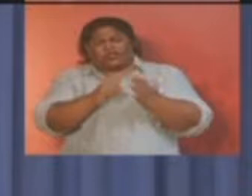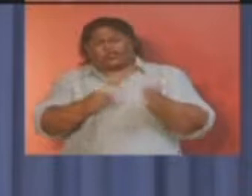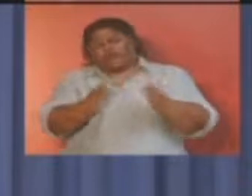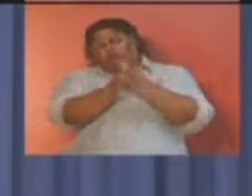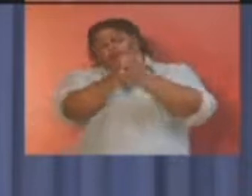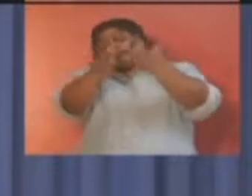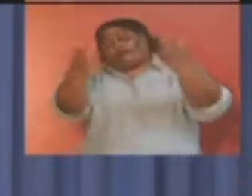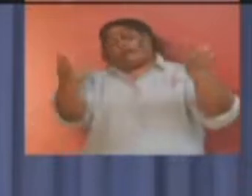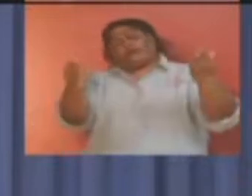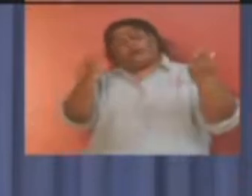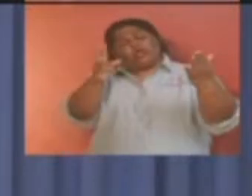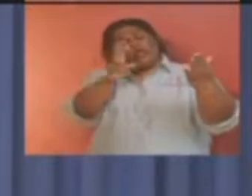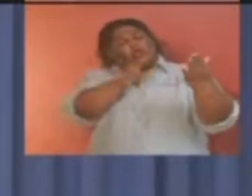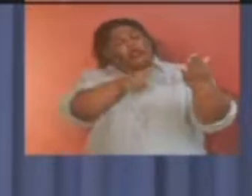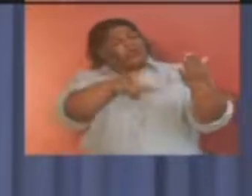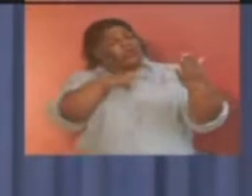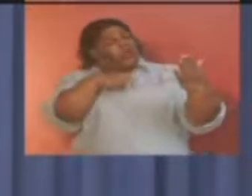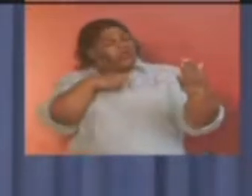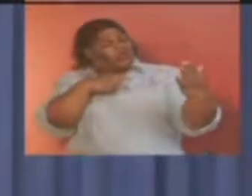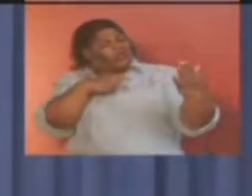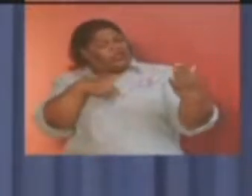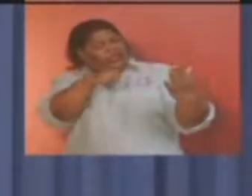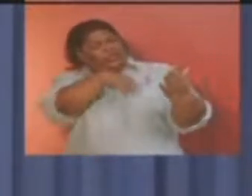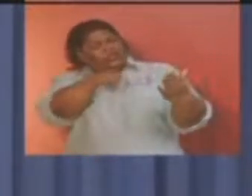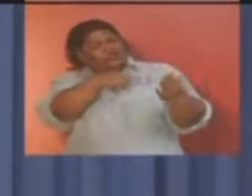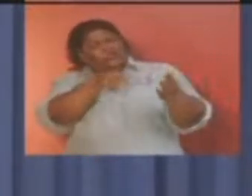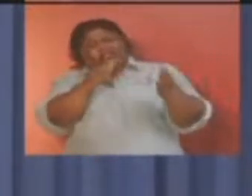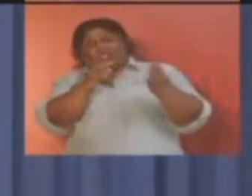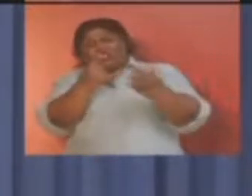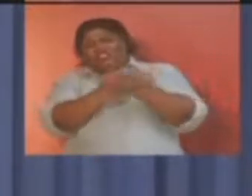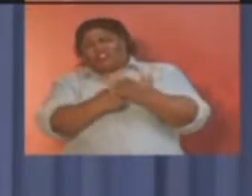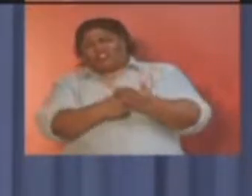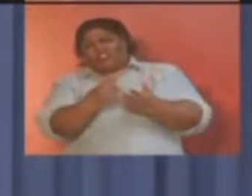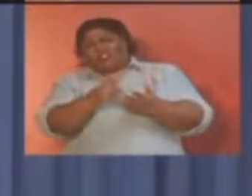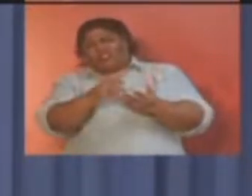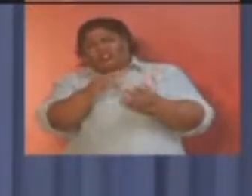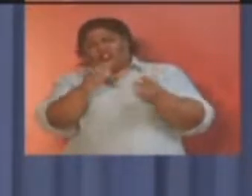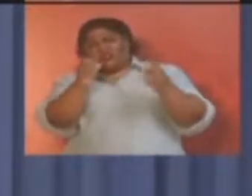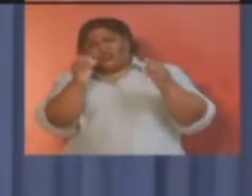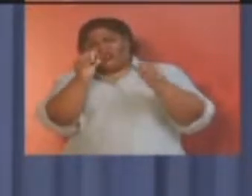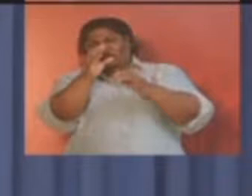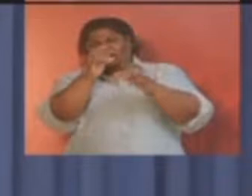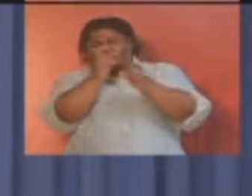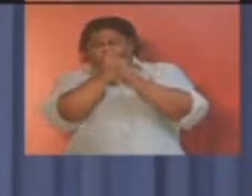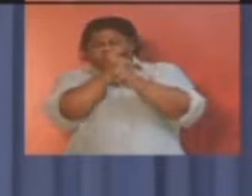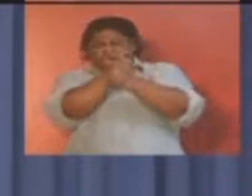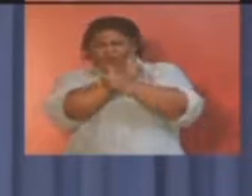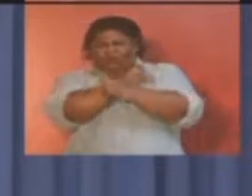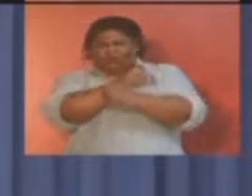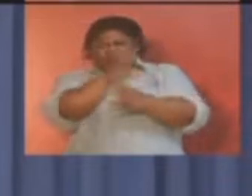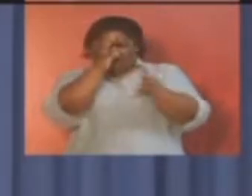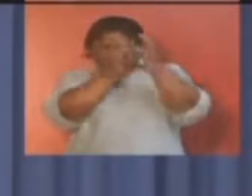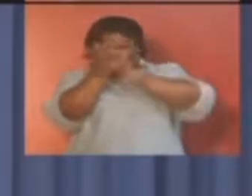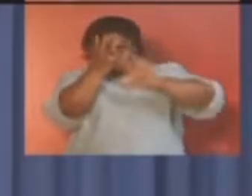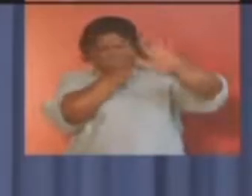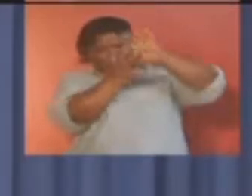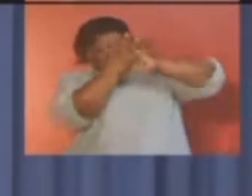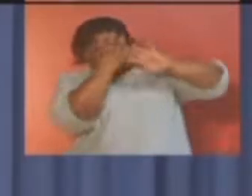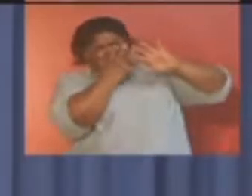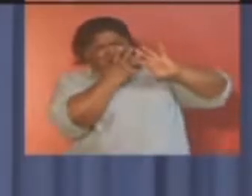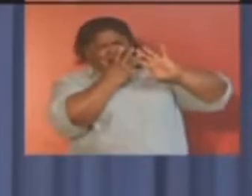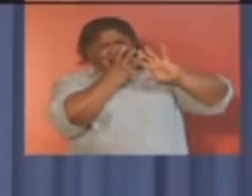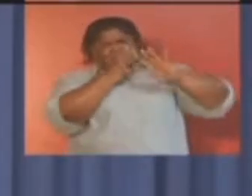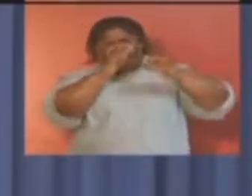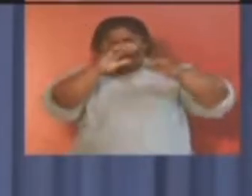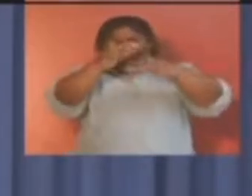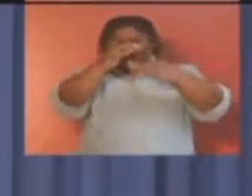a confusion in the details of the